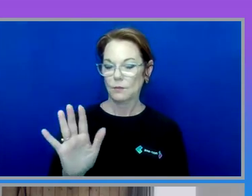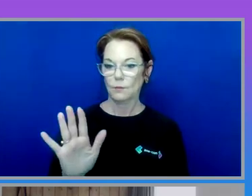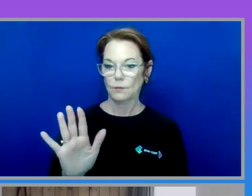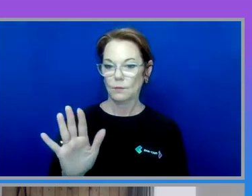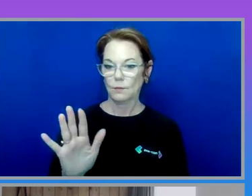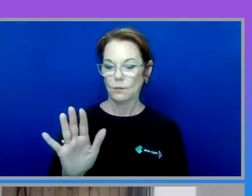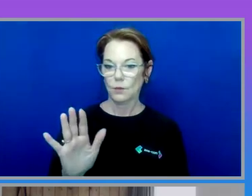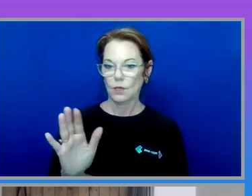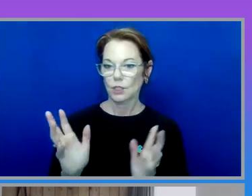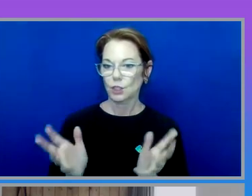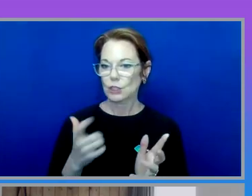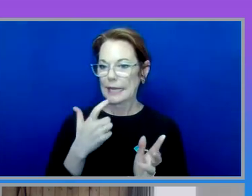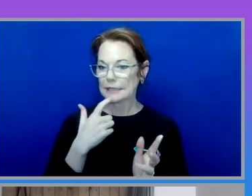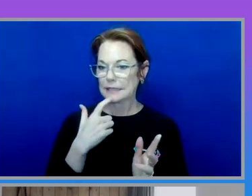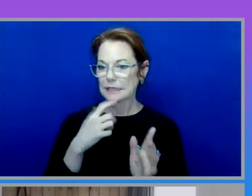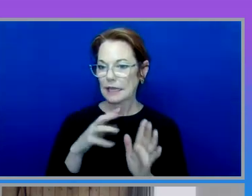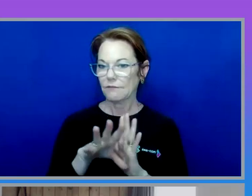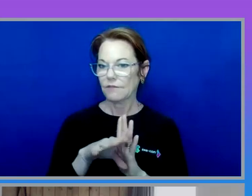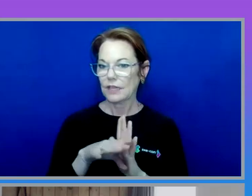chat says video stopped.